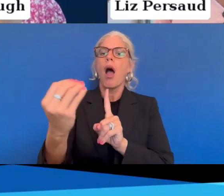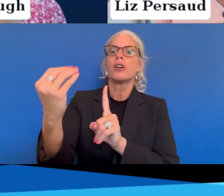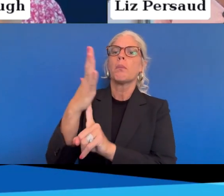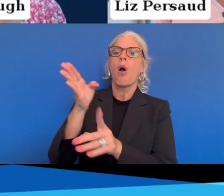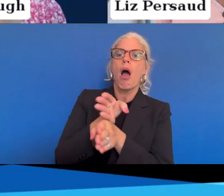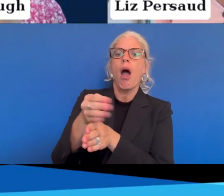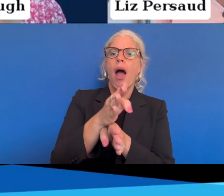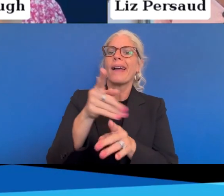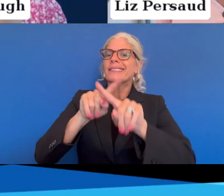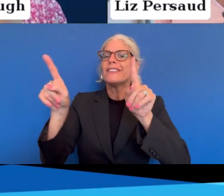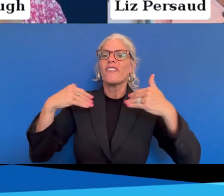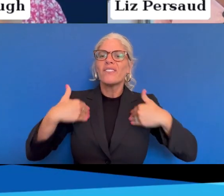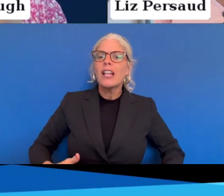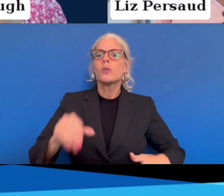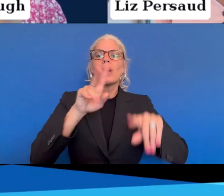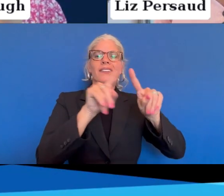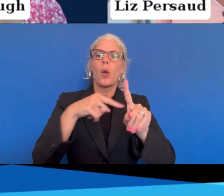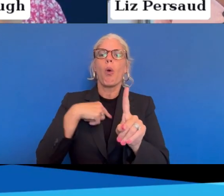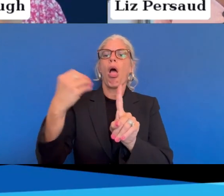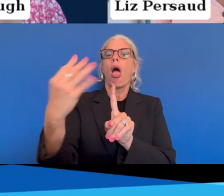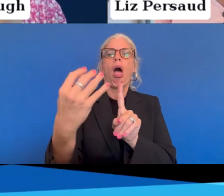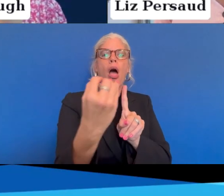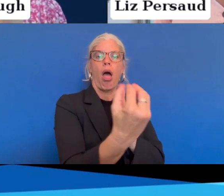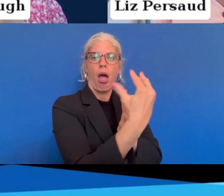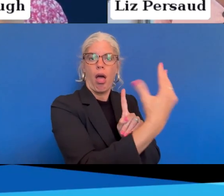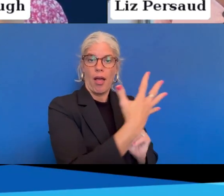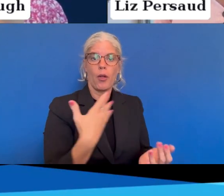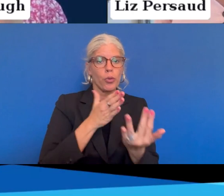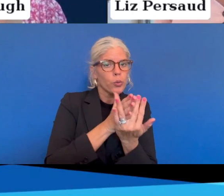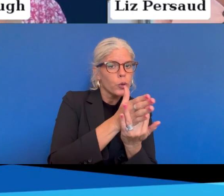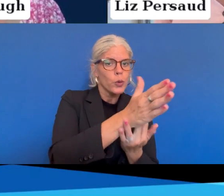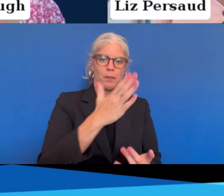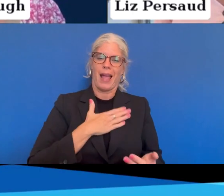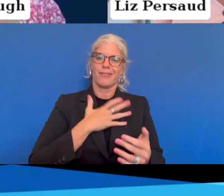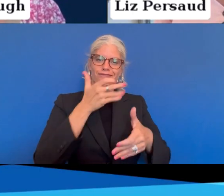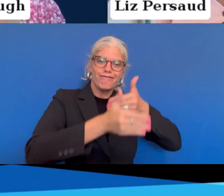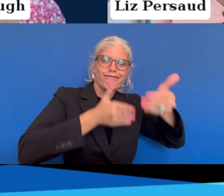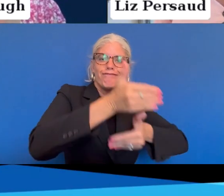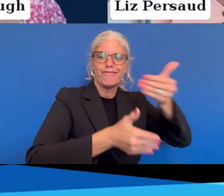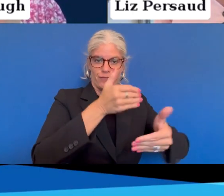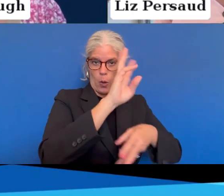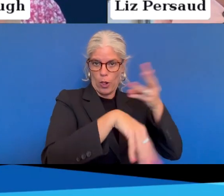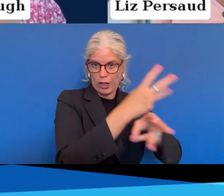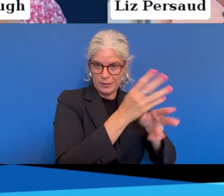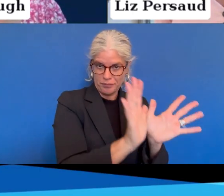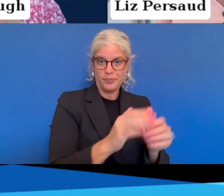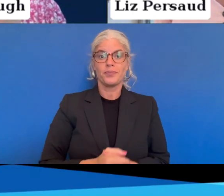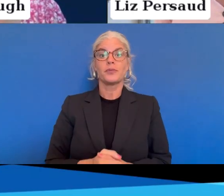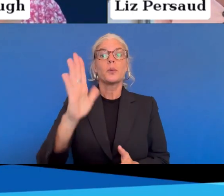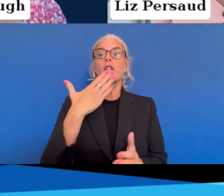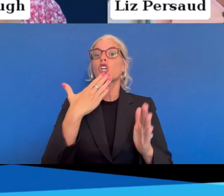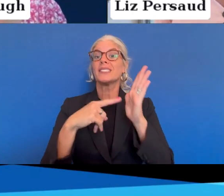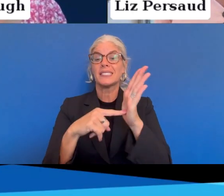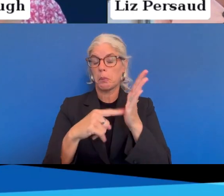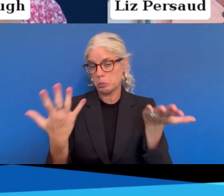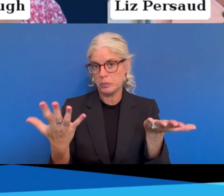a disability or another pathway that took us through being comfortable with someone who might